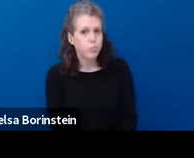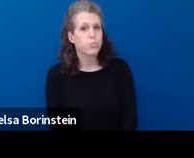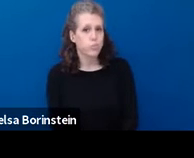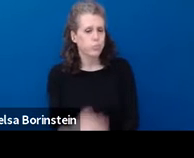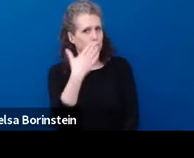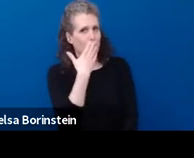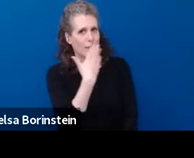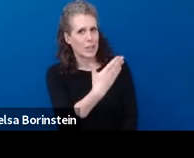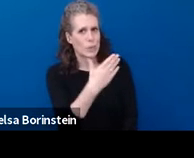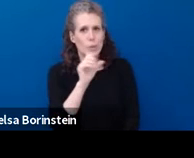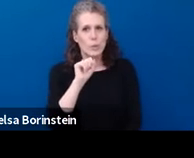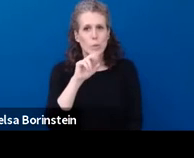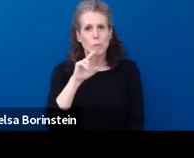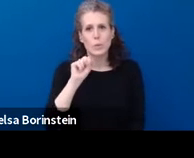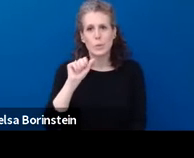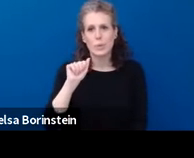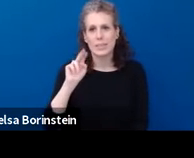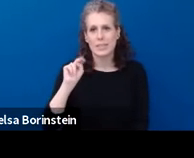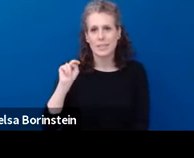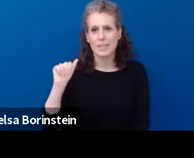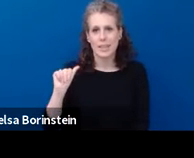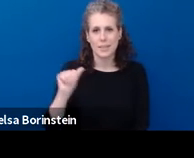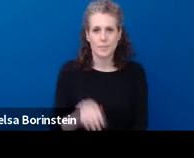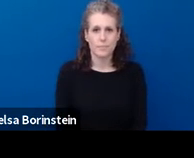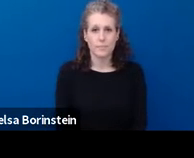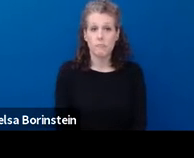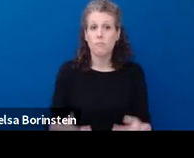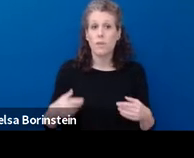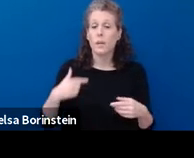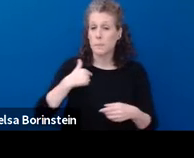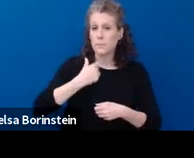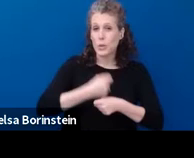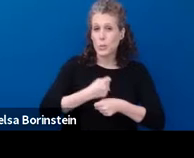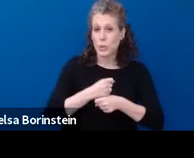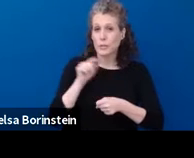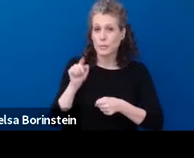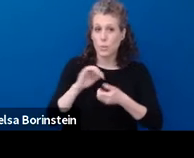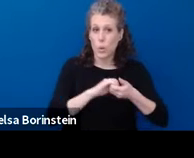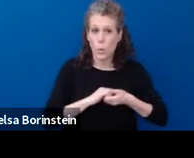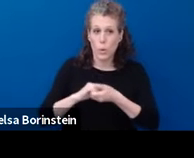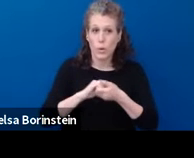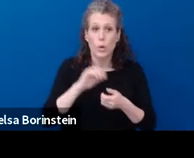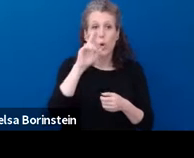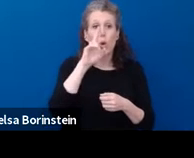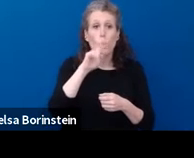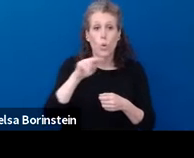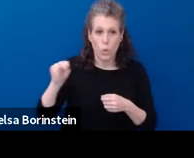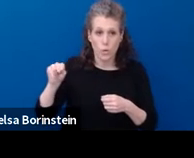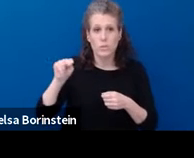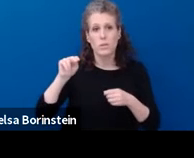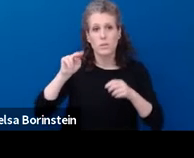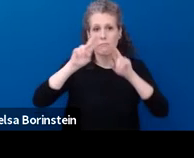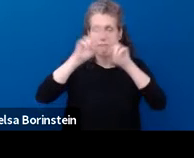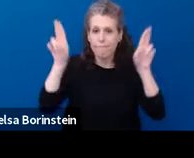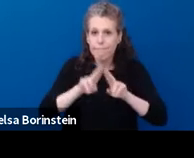Susanna. First, about the organization I represent, which is the Norwegian Federation of Organizations